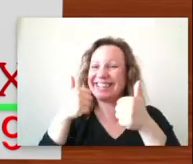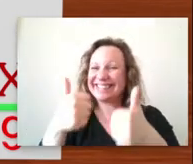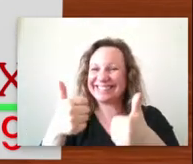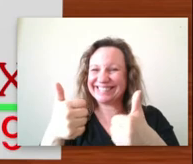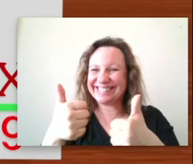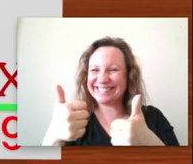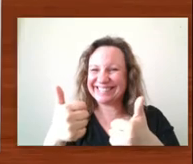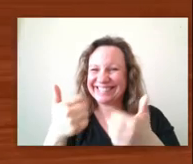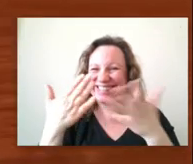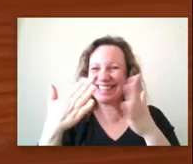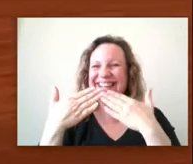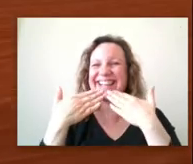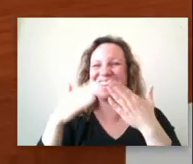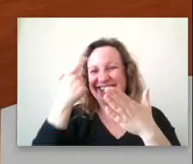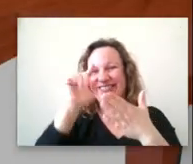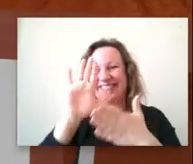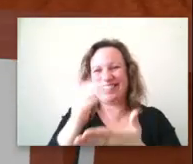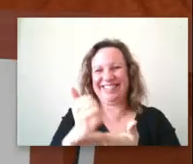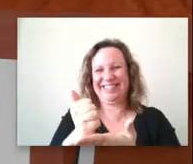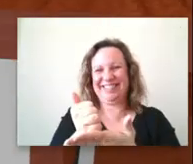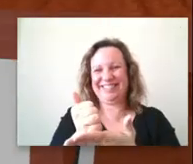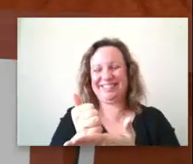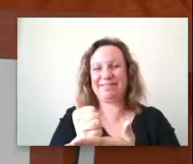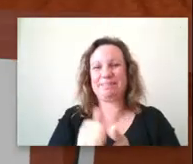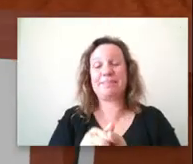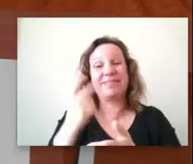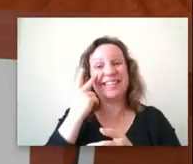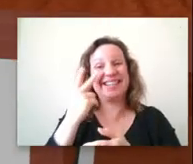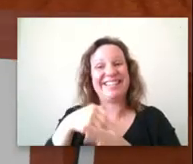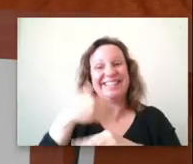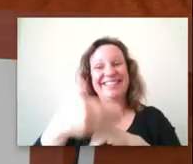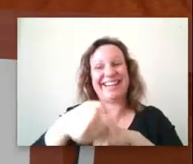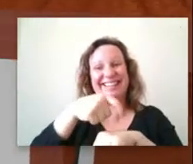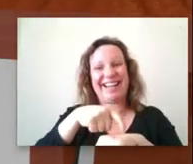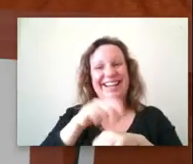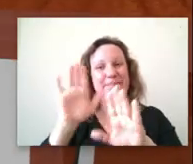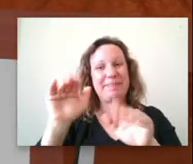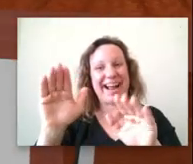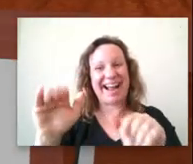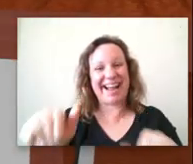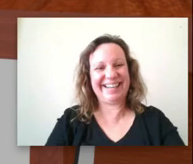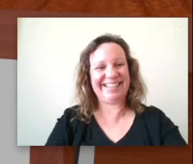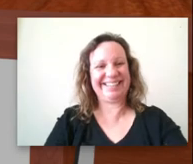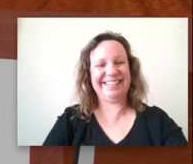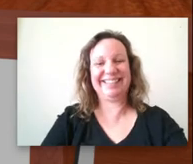guys! Thanks for your help. We'll see you next time. Goodbye!